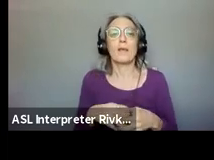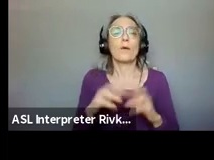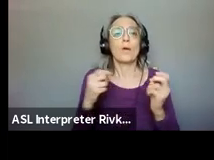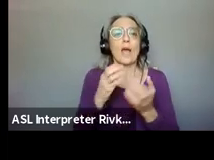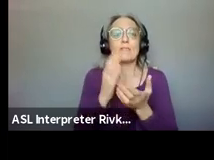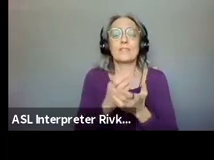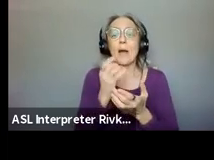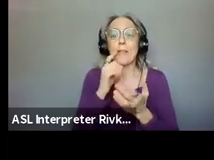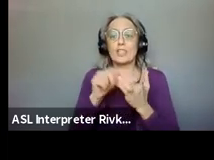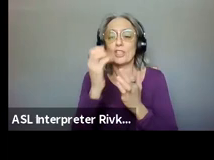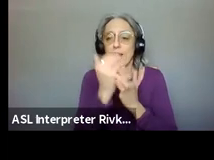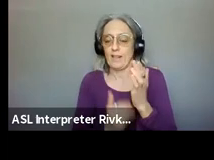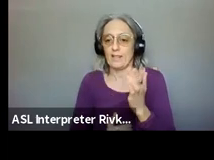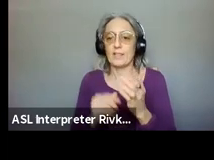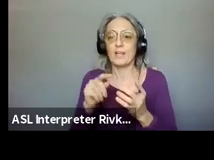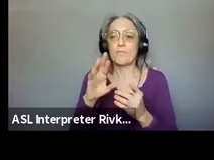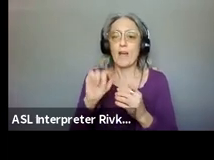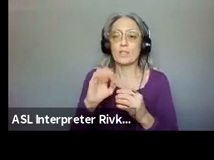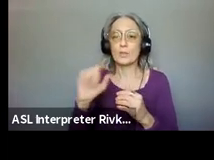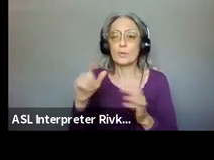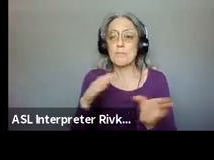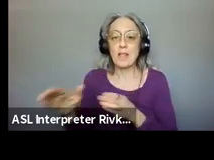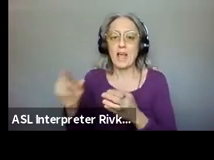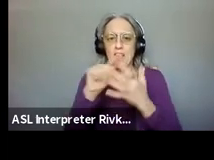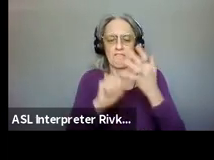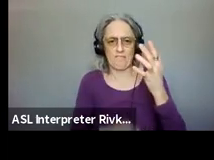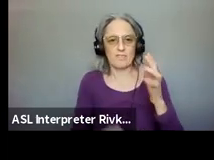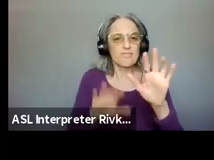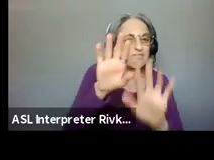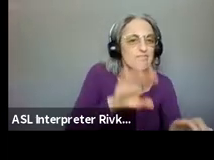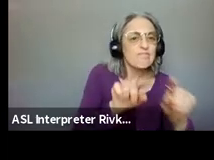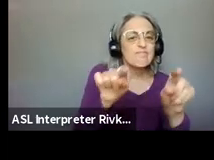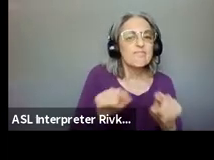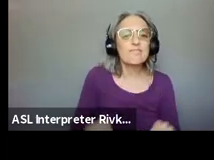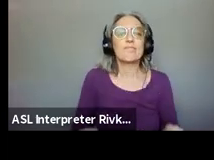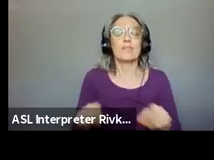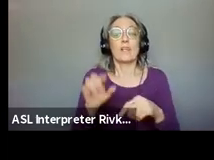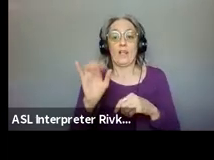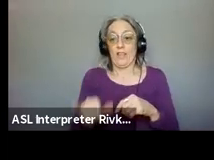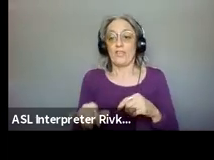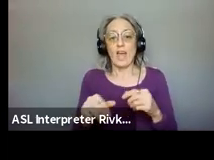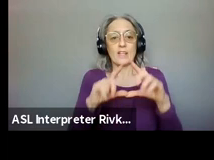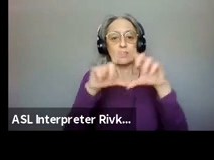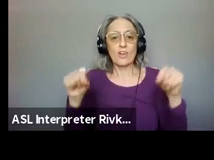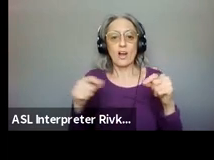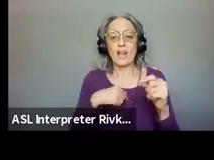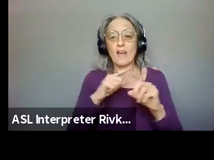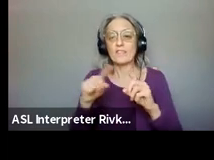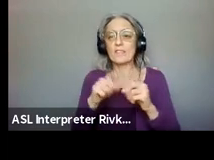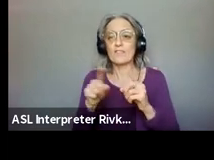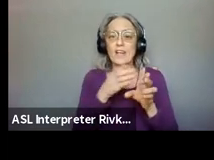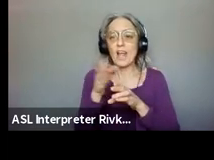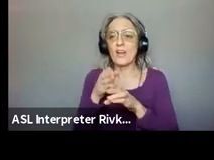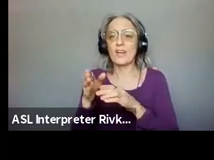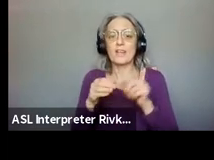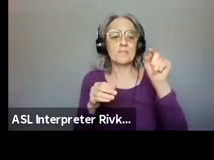checklist or the practical tool plan that allows you to go through the different areas of life that adults make decisions for on a daily basis and determine what